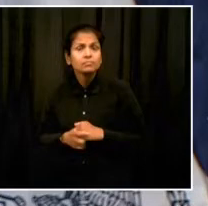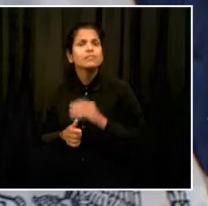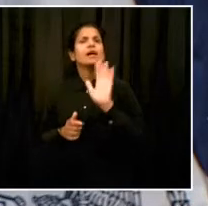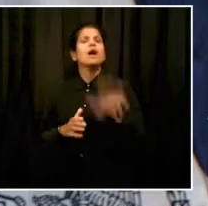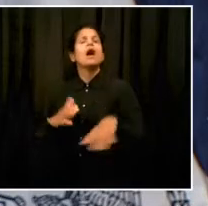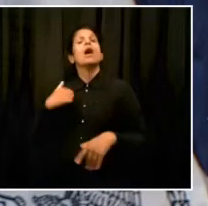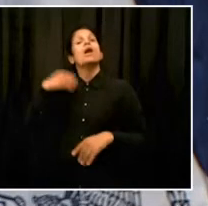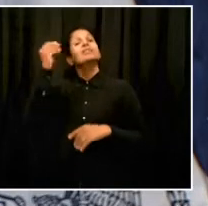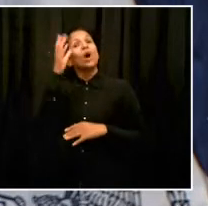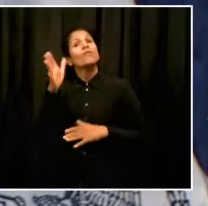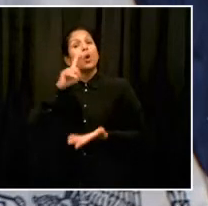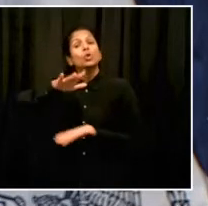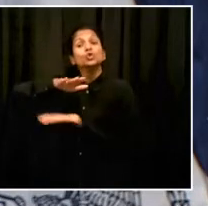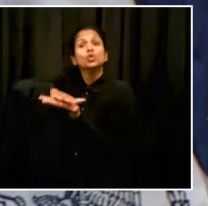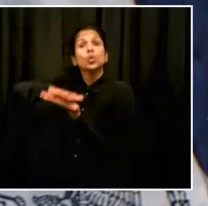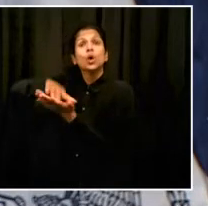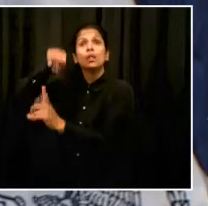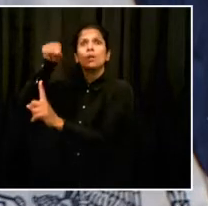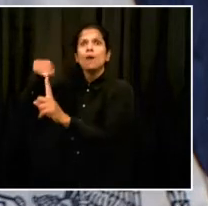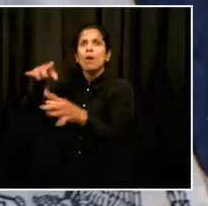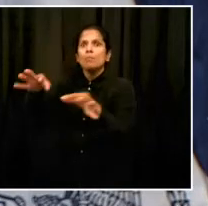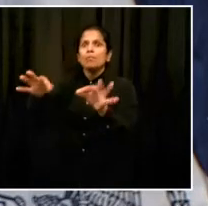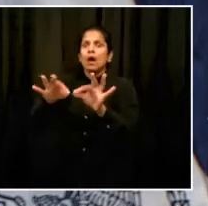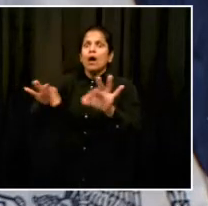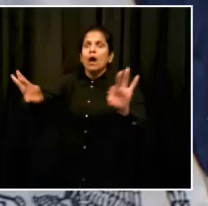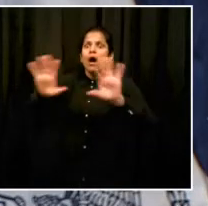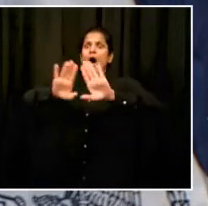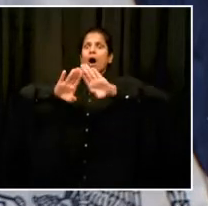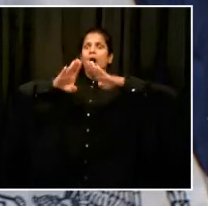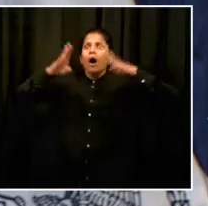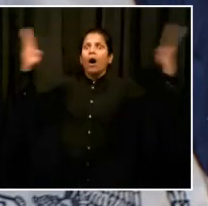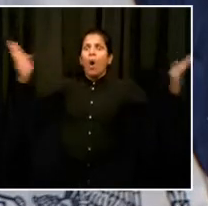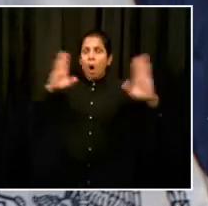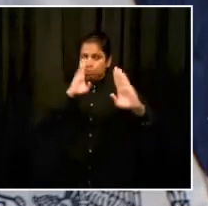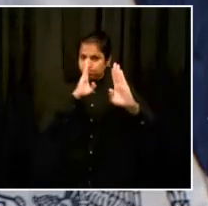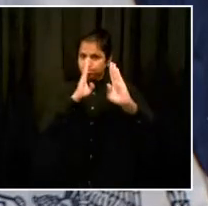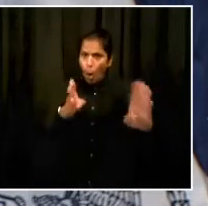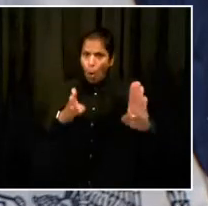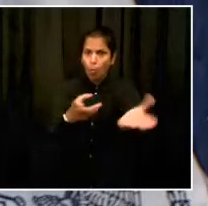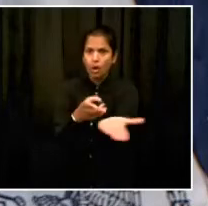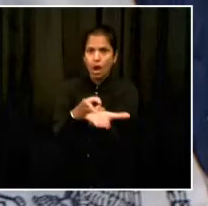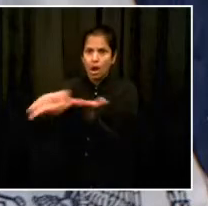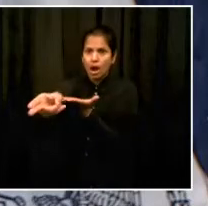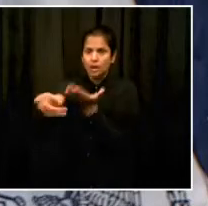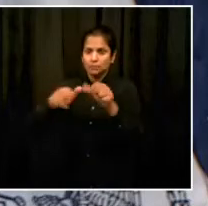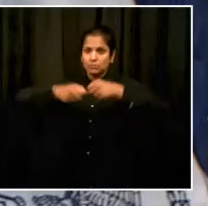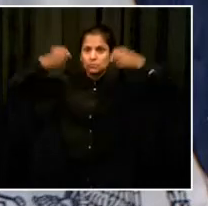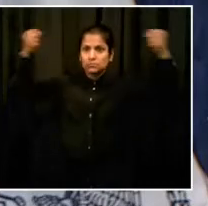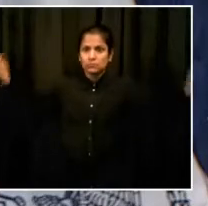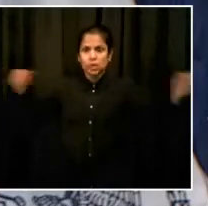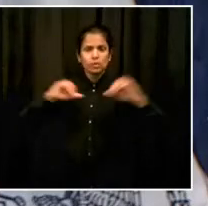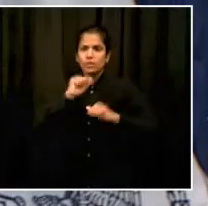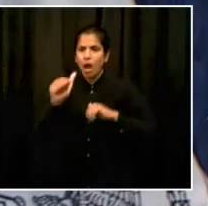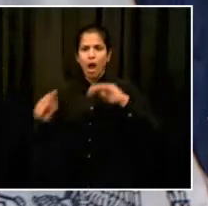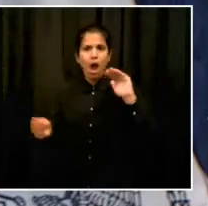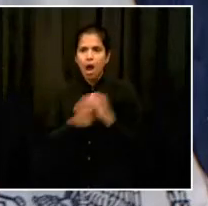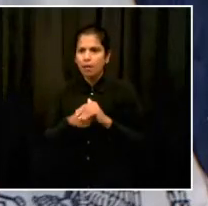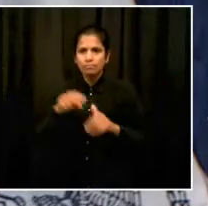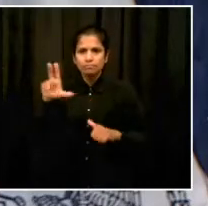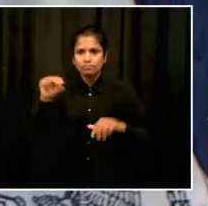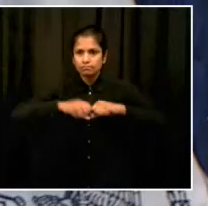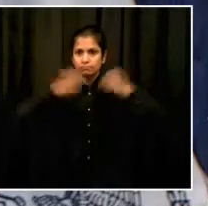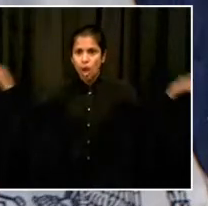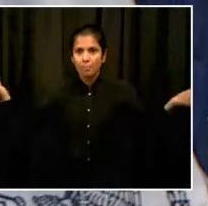do think with the camps, we're talking about organizations that are not part of the public sector, and there probably are some real legal issues we have to navigate